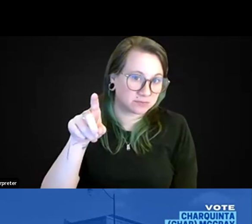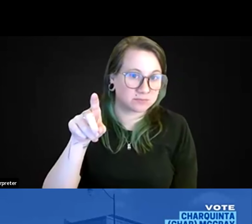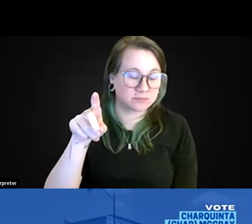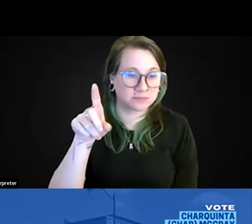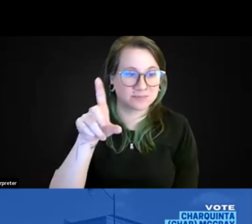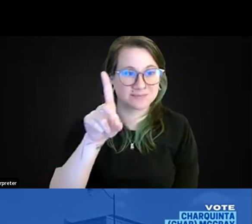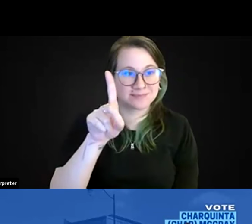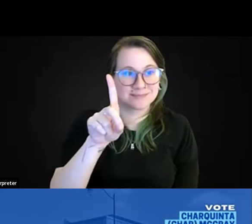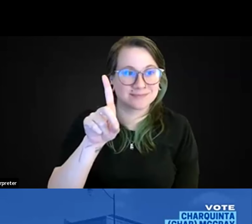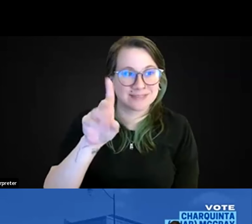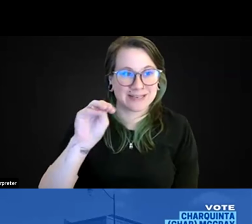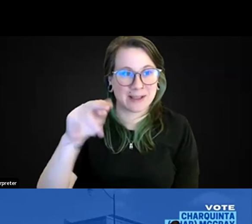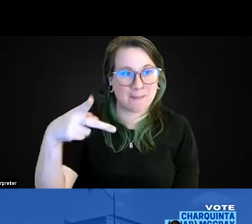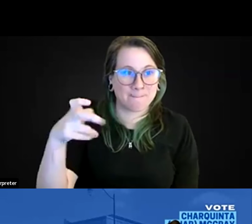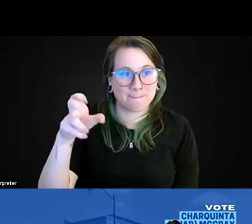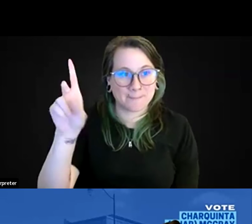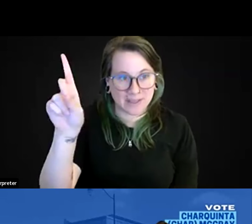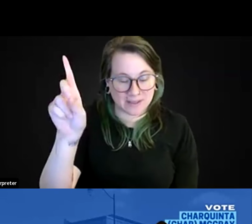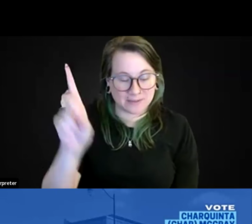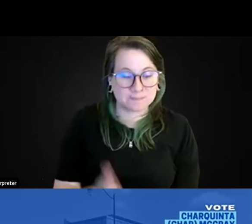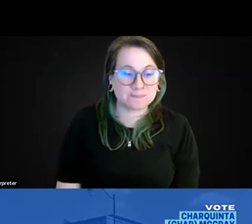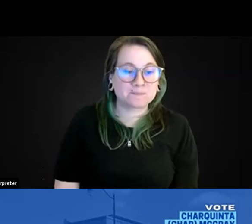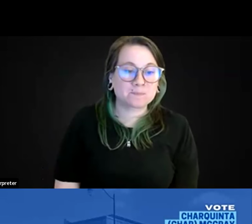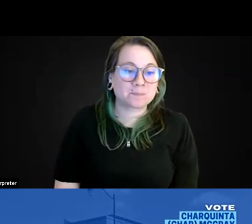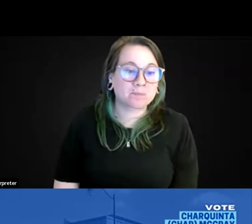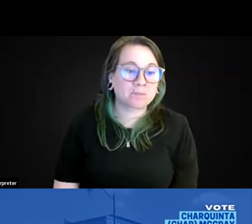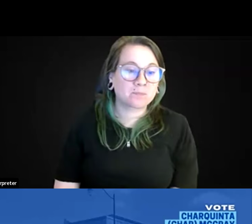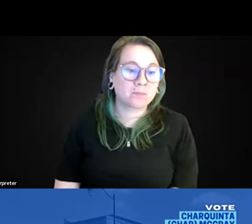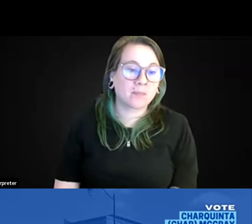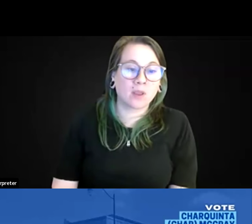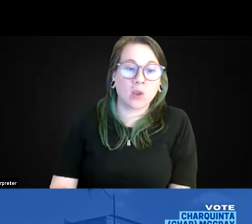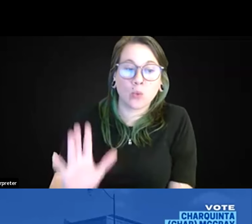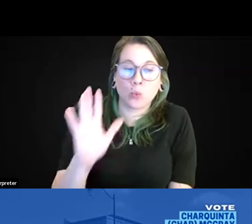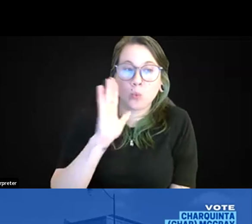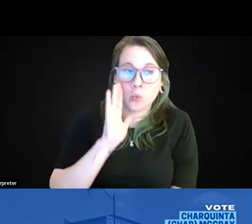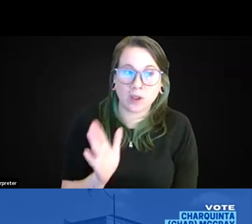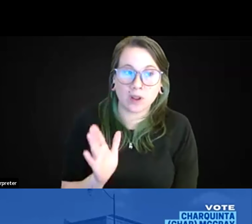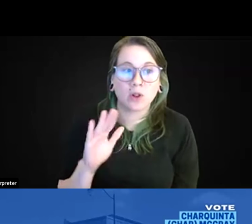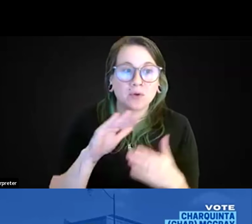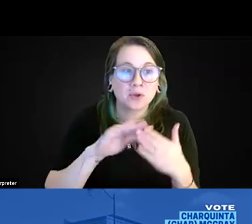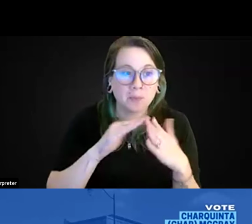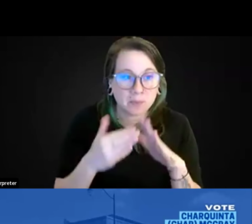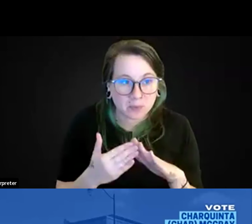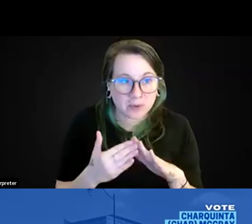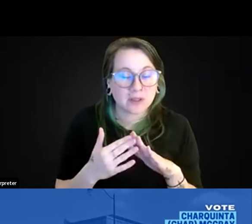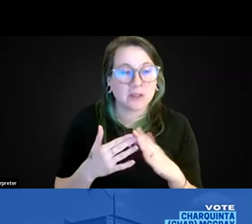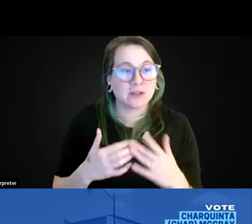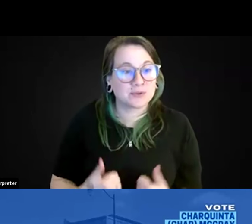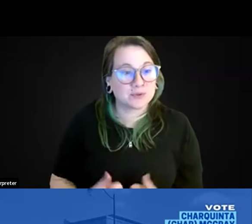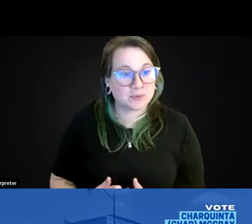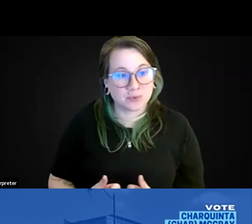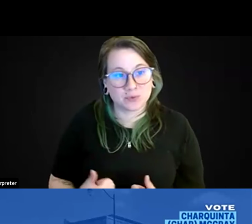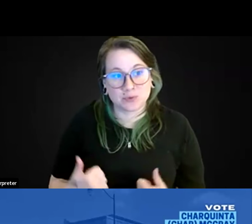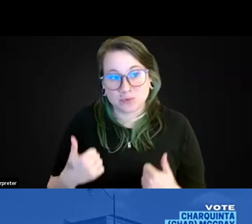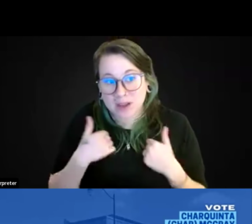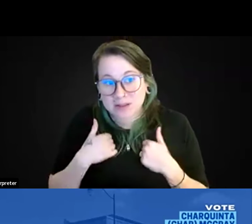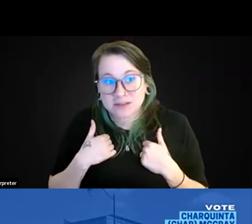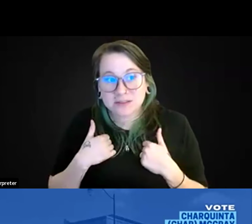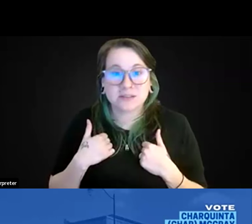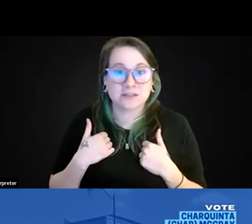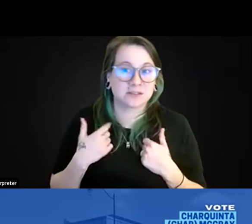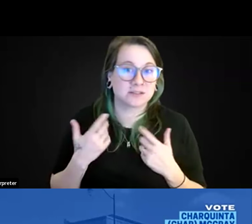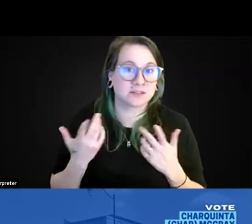Demped, will the communities, the residents, the